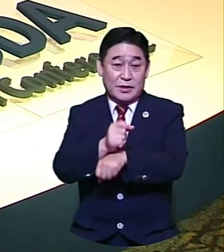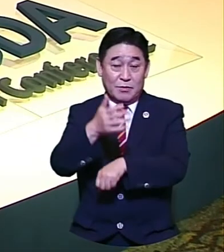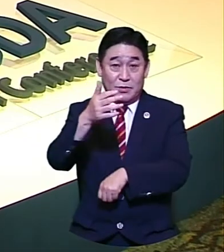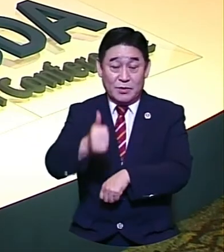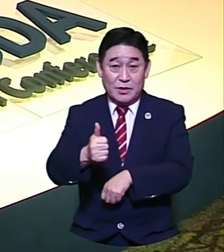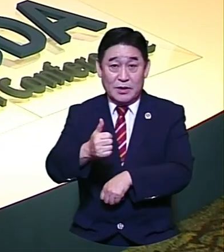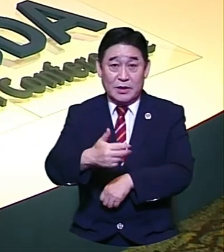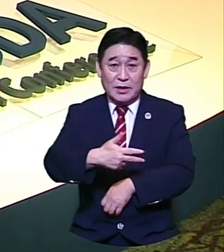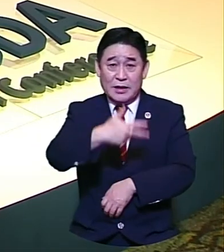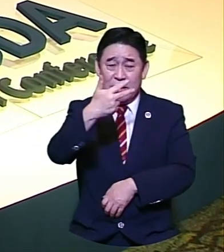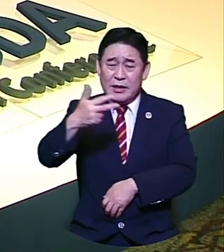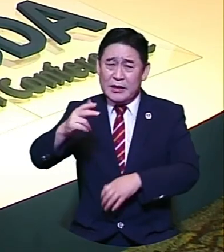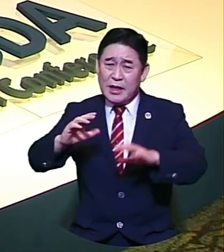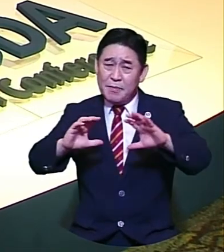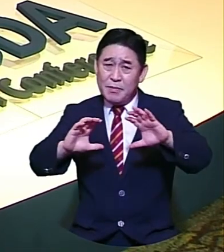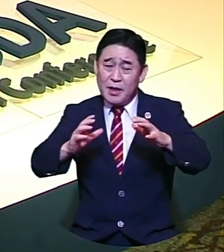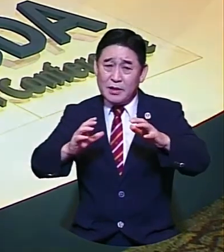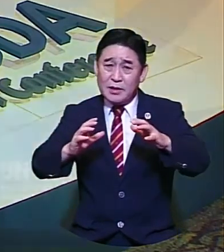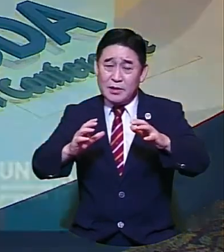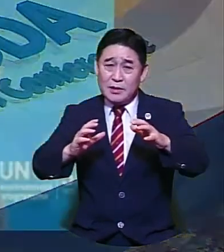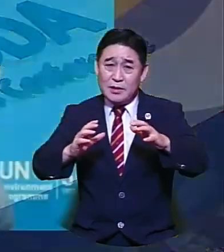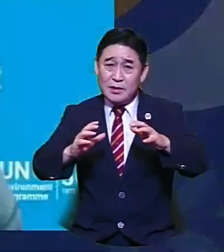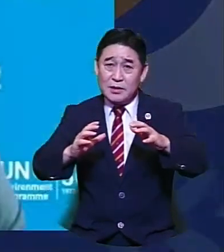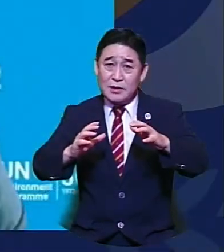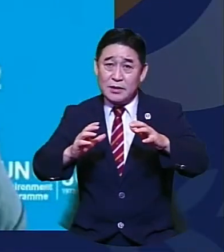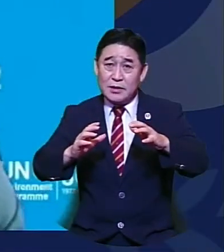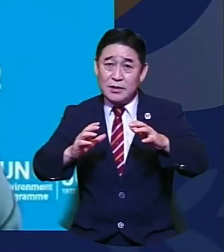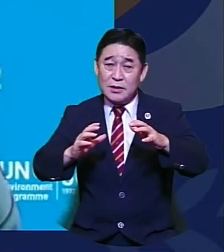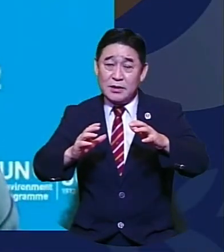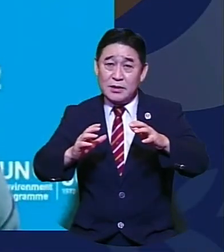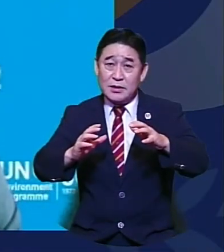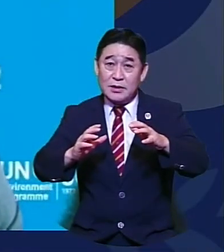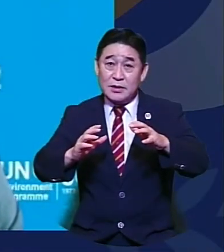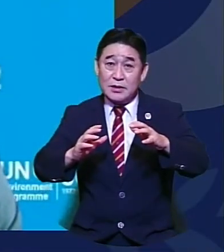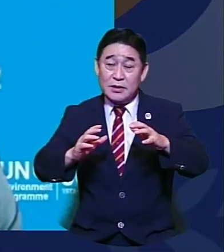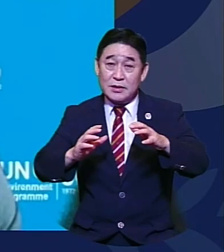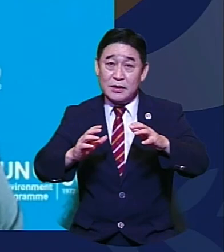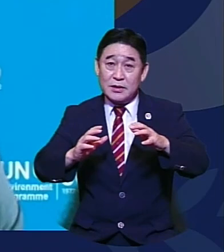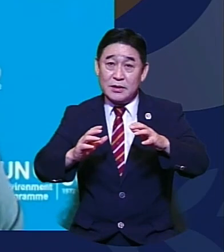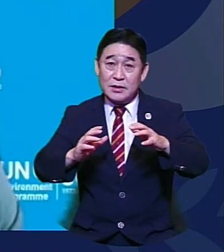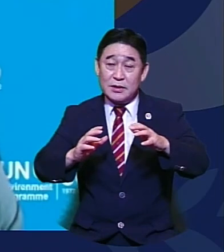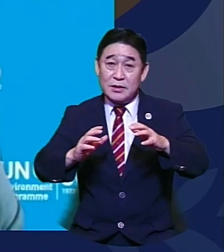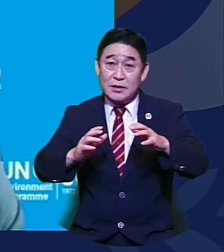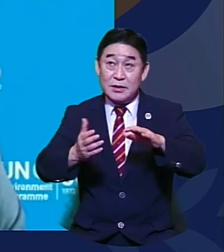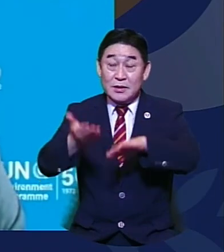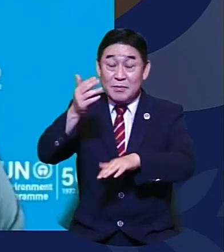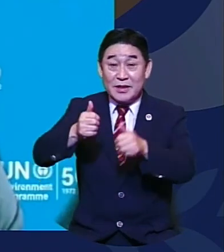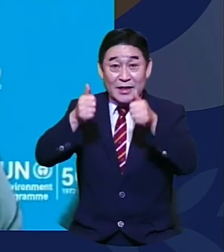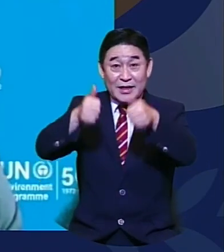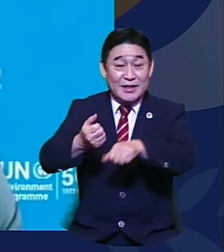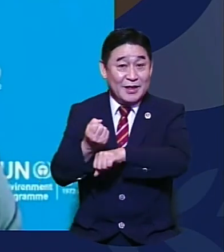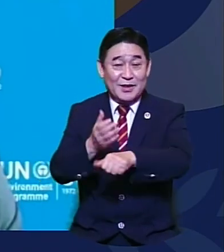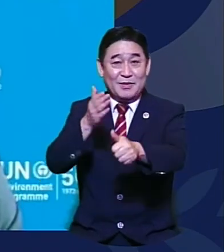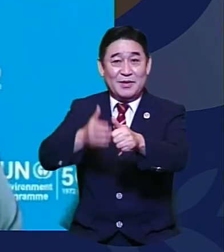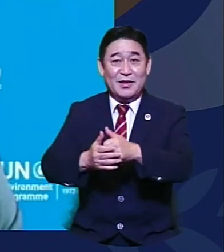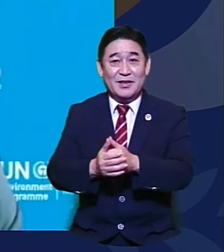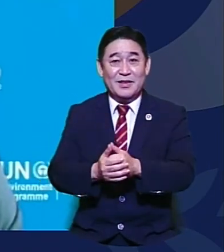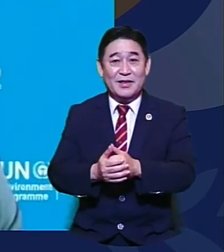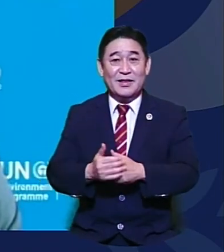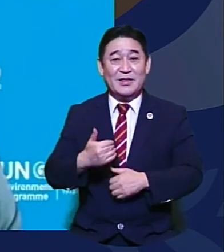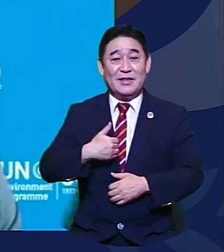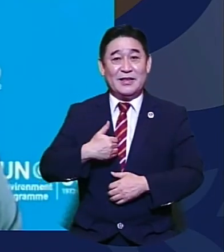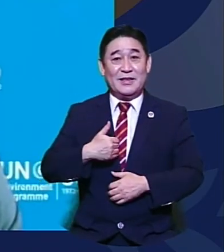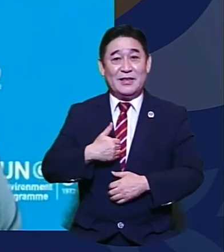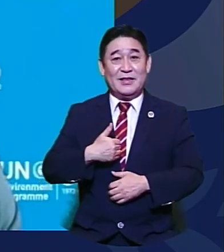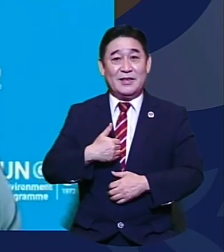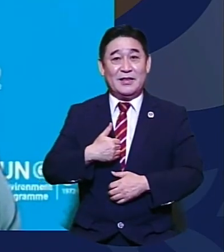Yeah, please go ahead. Thank you. Yeah. Definitely I will pass on your regards to Inga. I think just